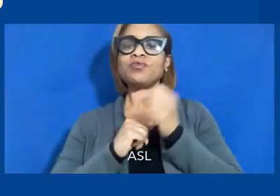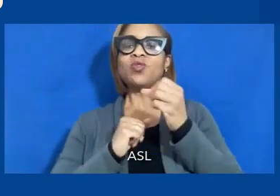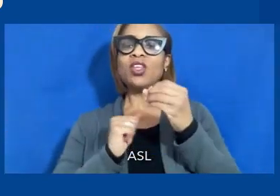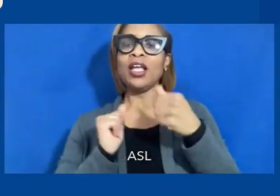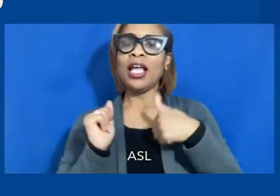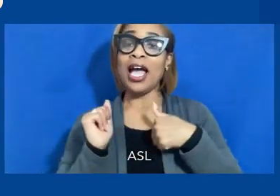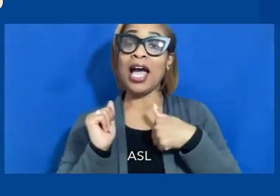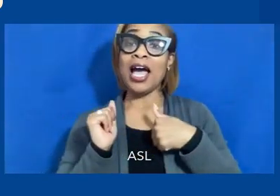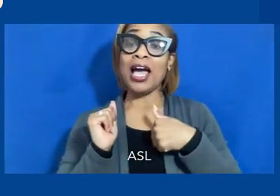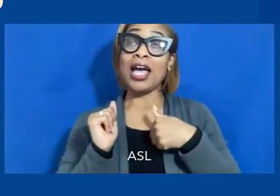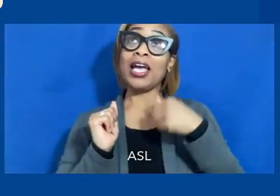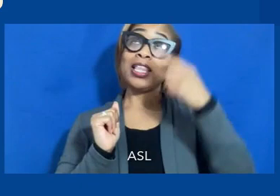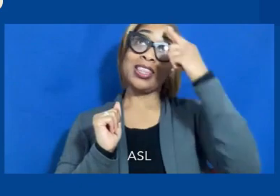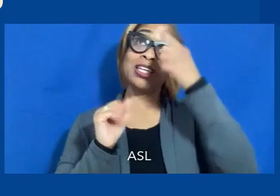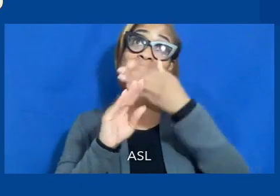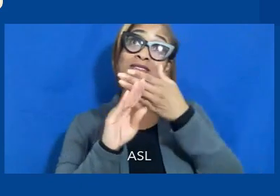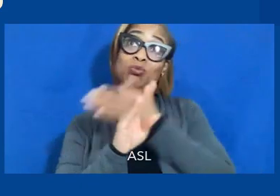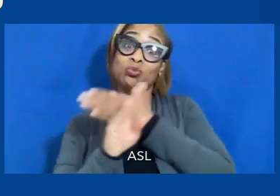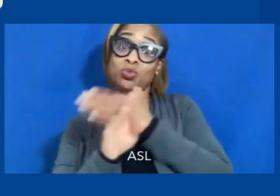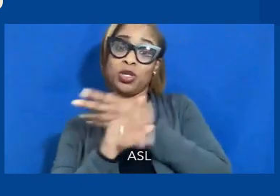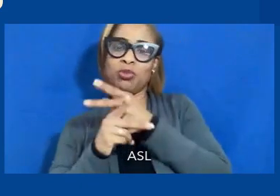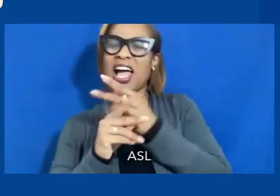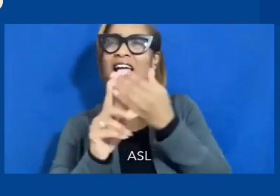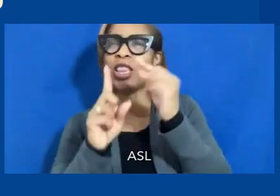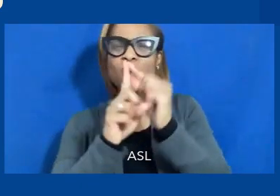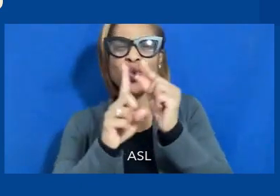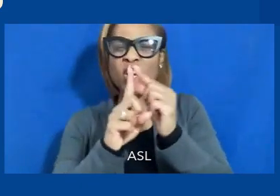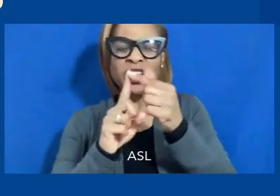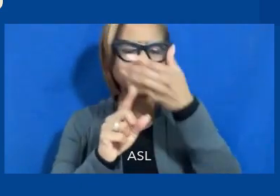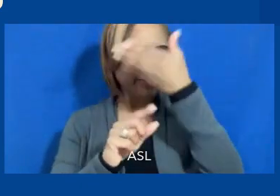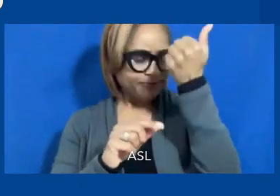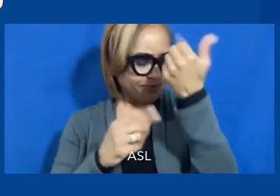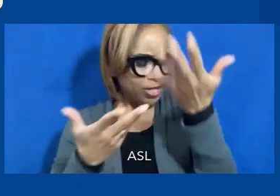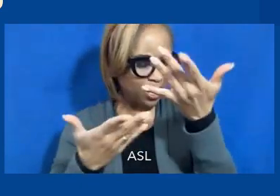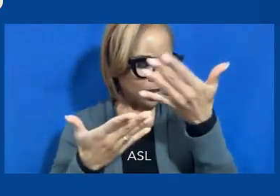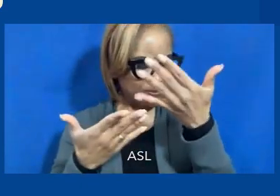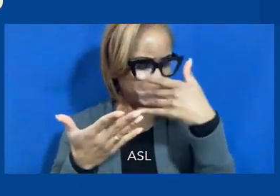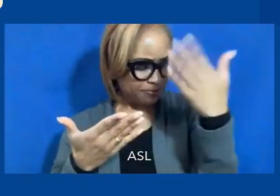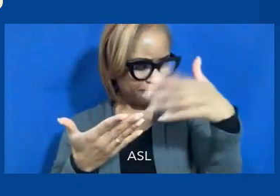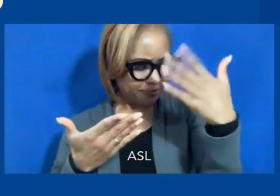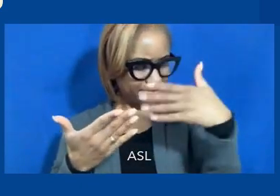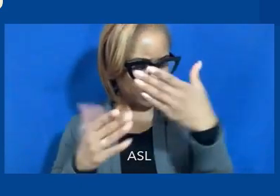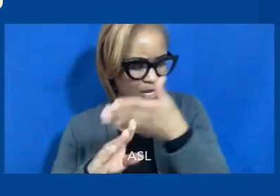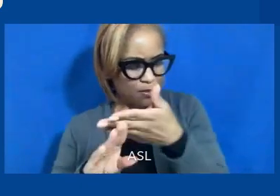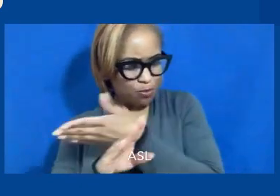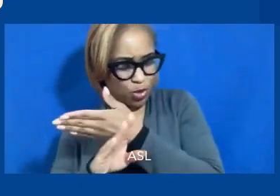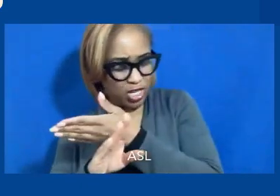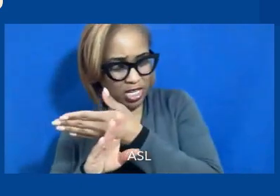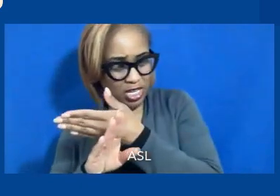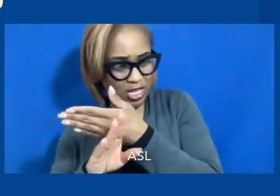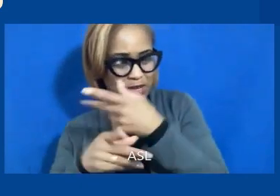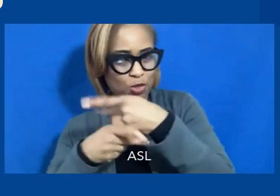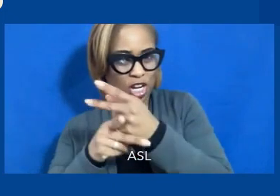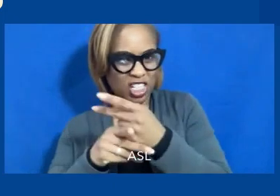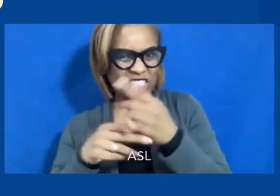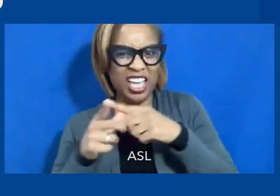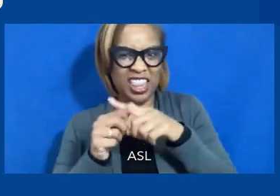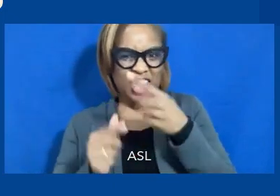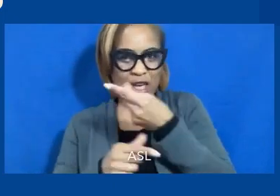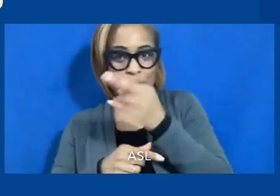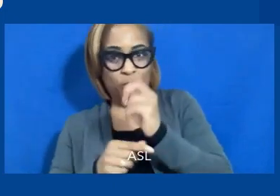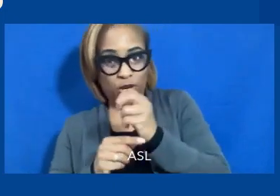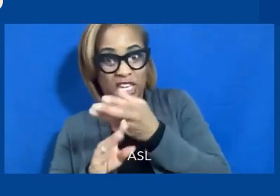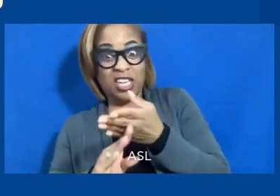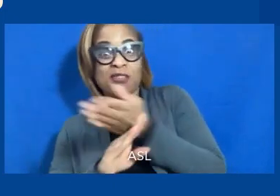think pre-production, I don't know what the word is for it. There's pre-production and then there's pre-production. And the